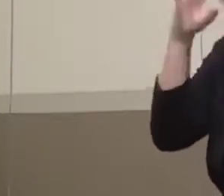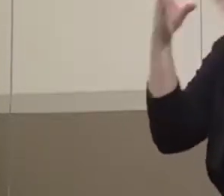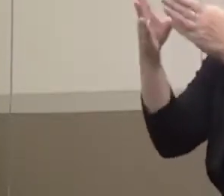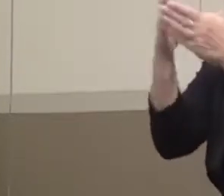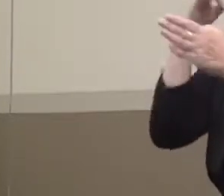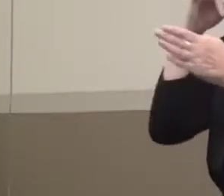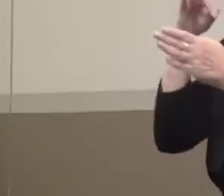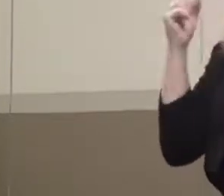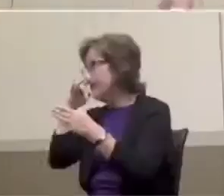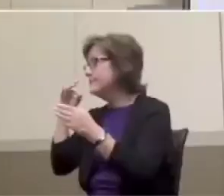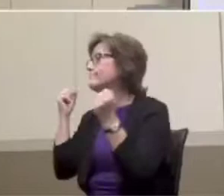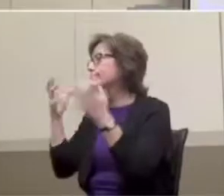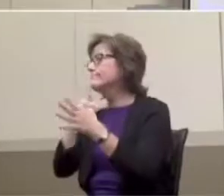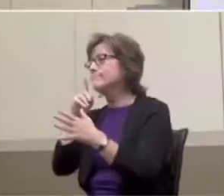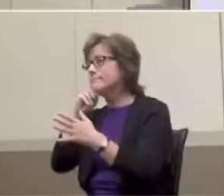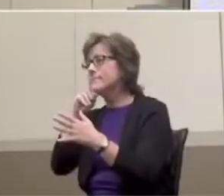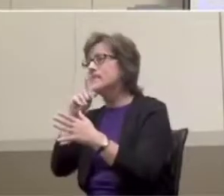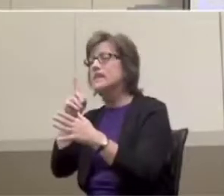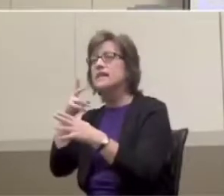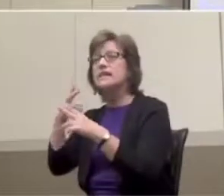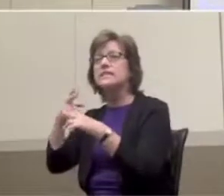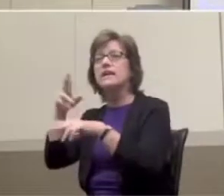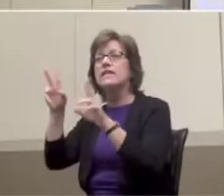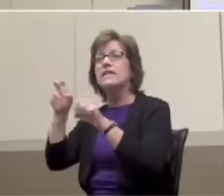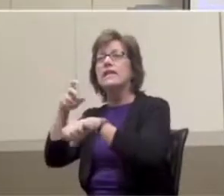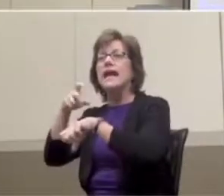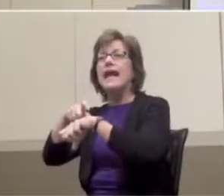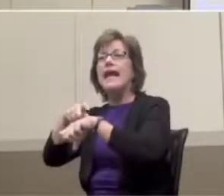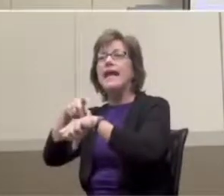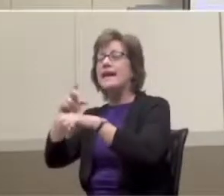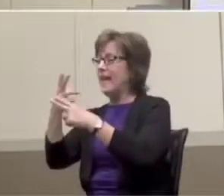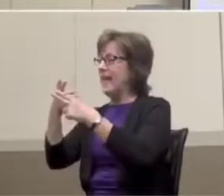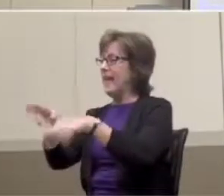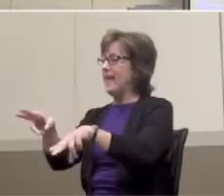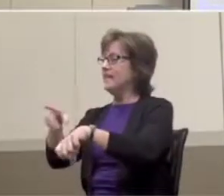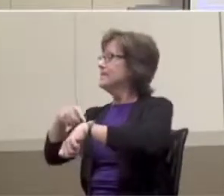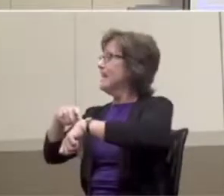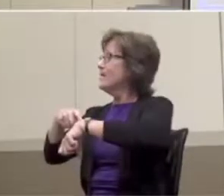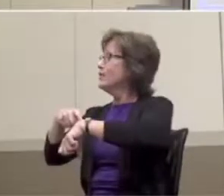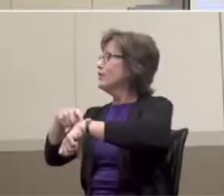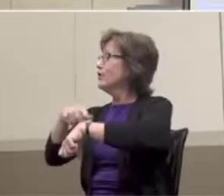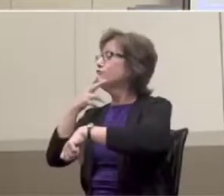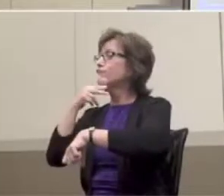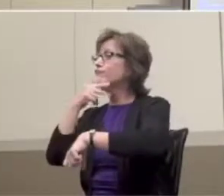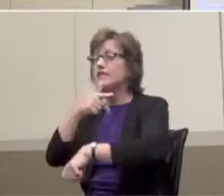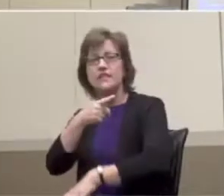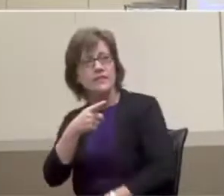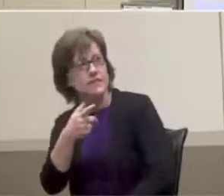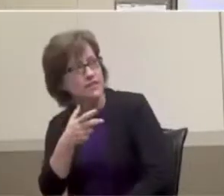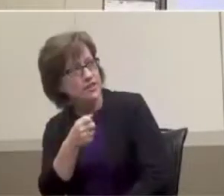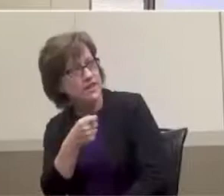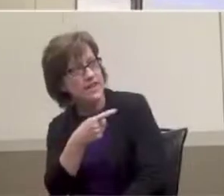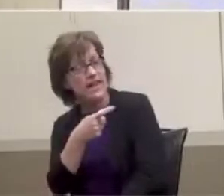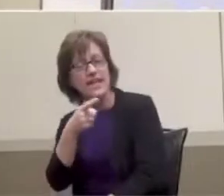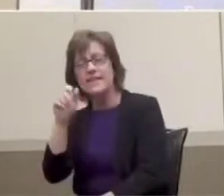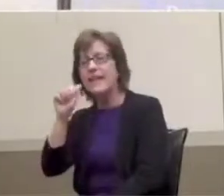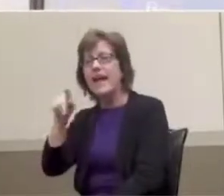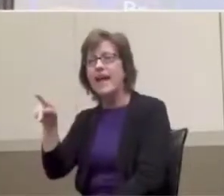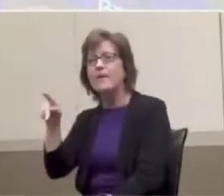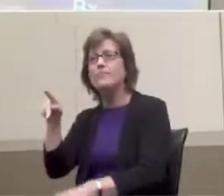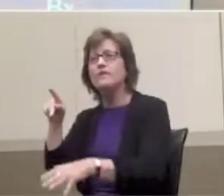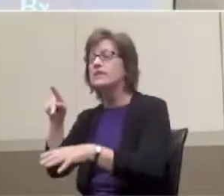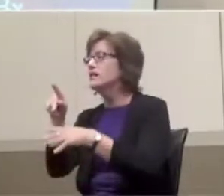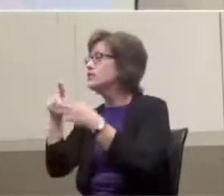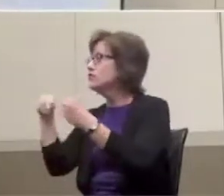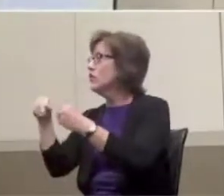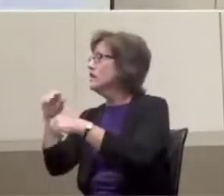It's an egg timer. And it's a free little egg timer app that you can buy at the App Store or get at the App Store. But you set whatever time